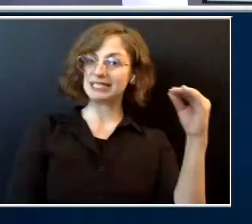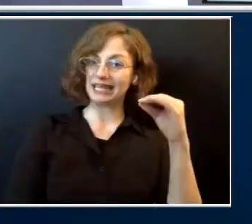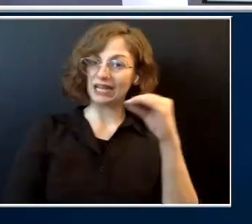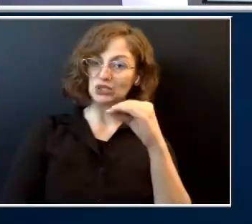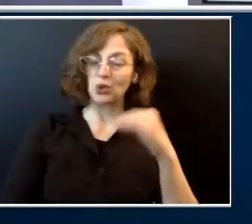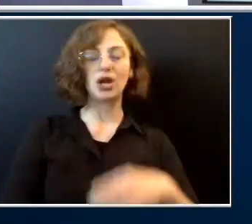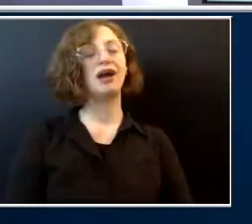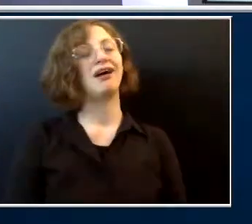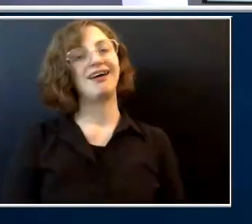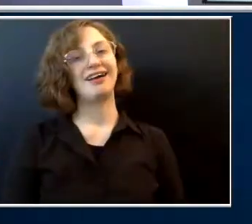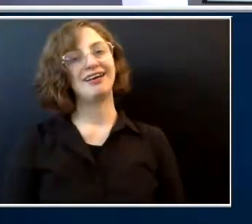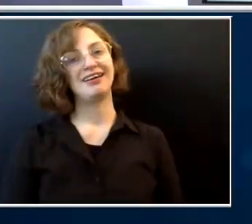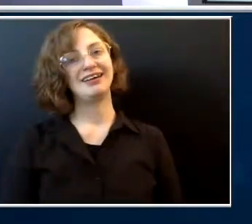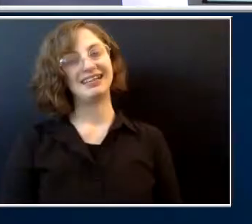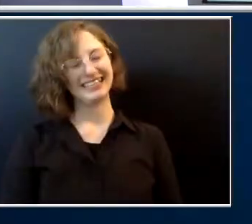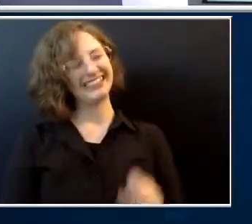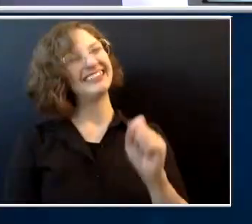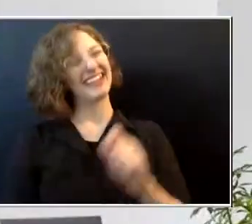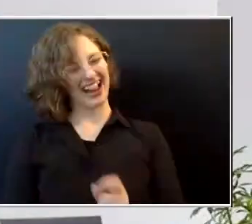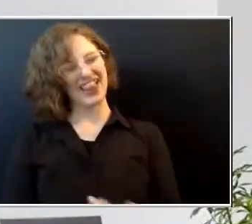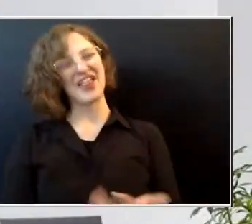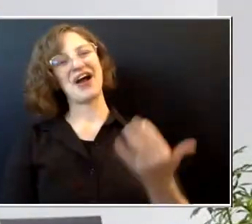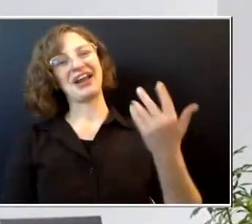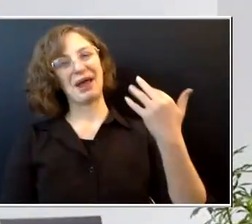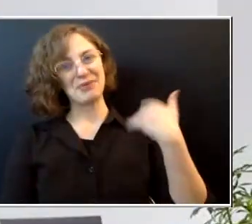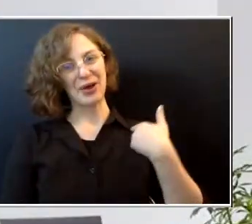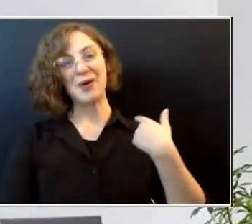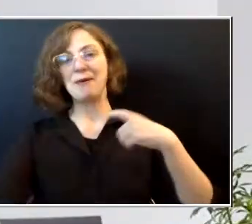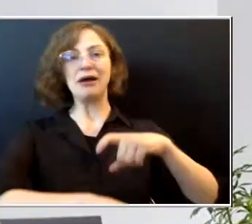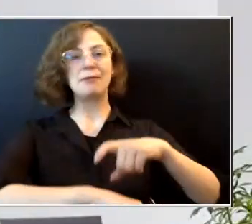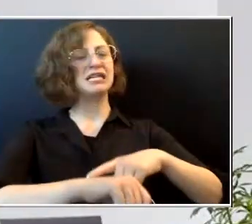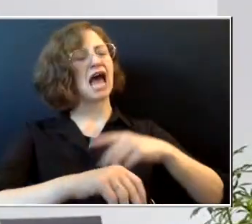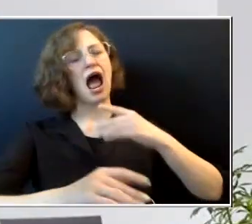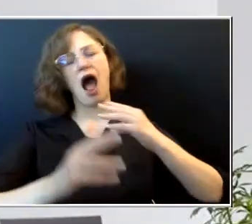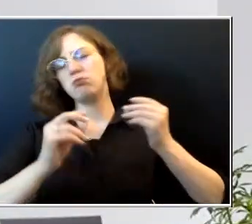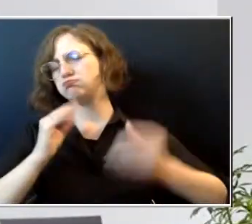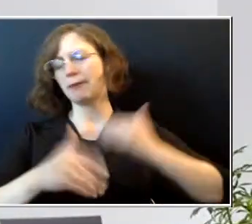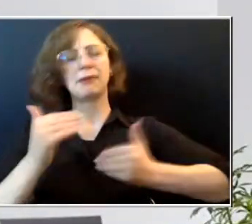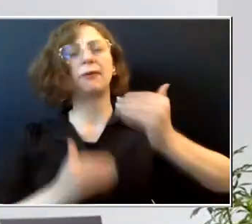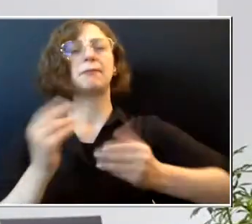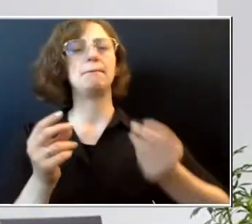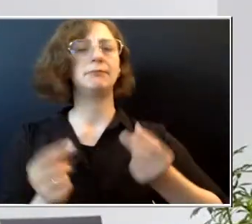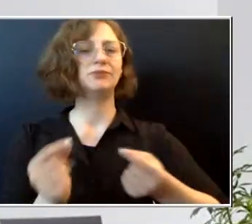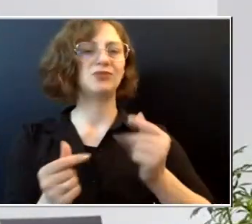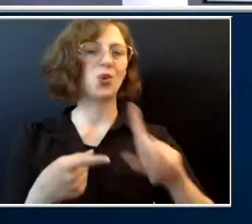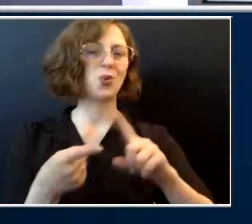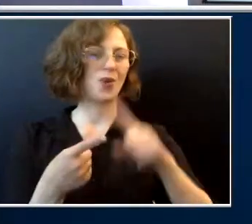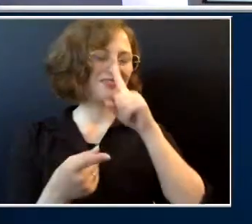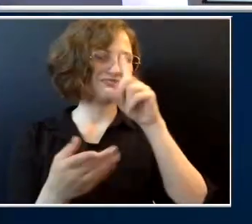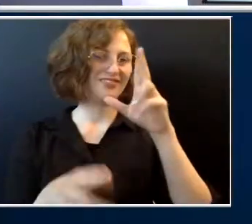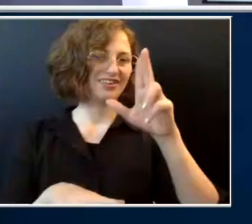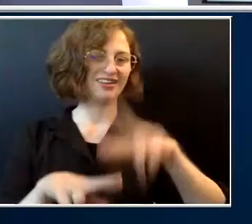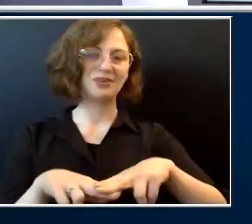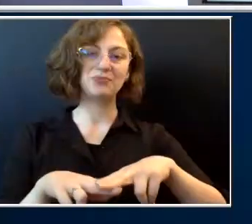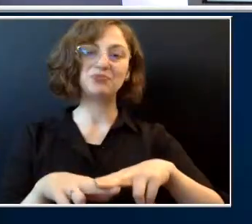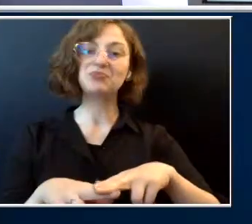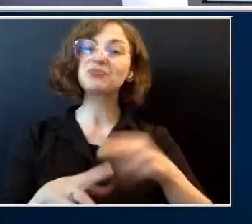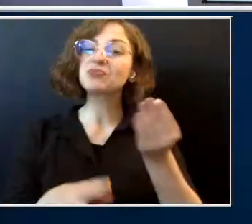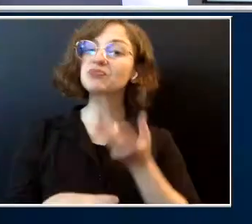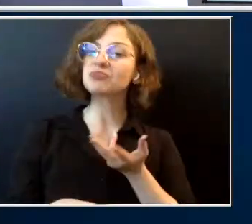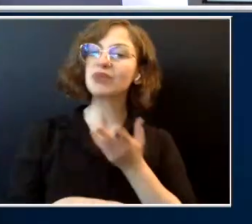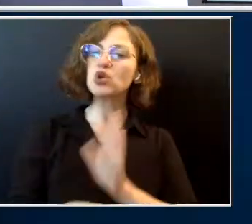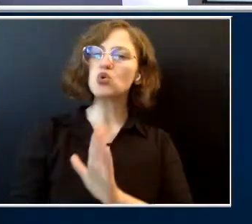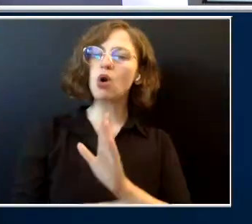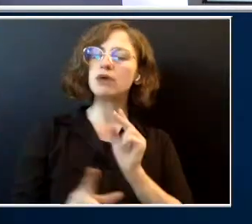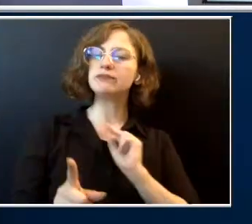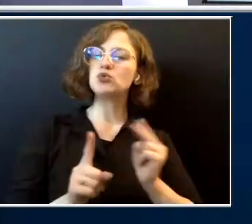Well, yeah, that was a long time ago. But time flies when you're having fun. And tell us a little bit about what your view of the changes. How has that happened